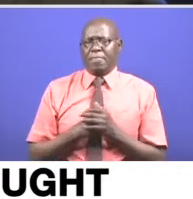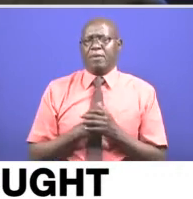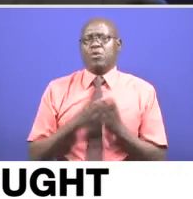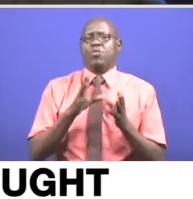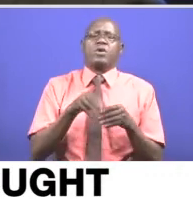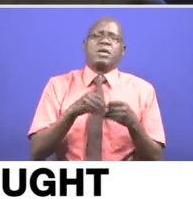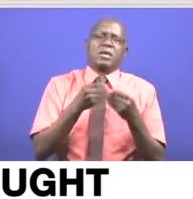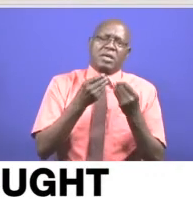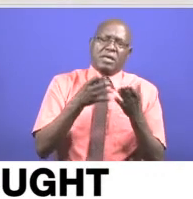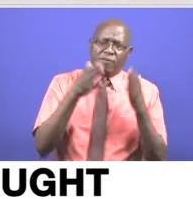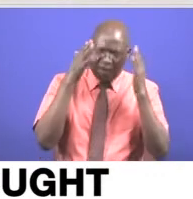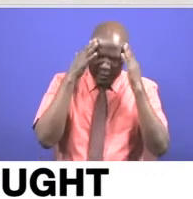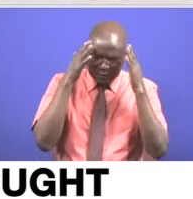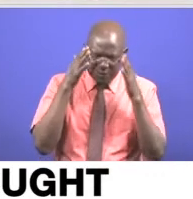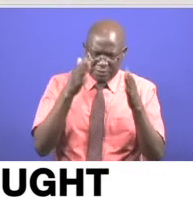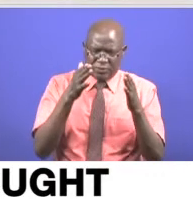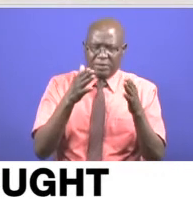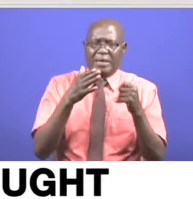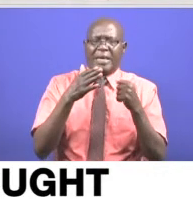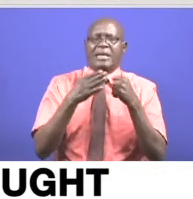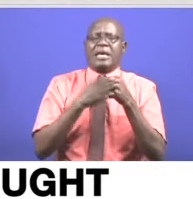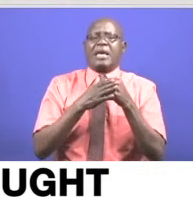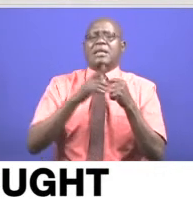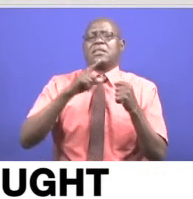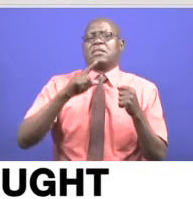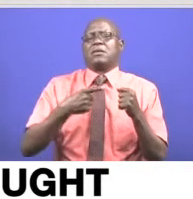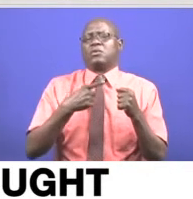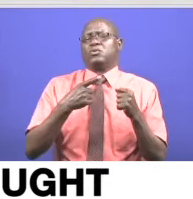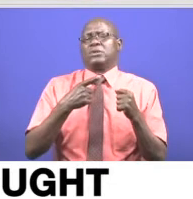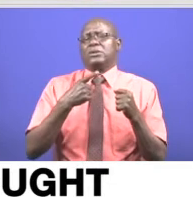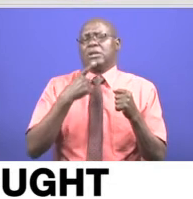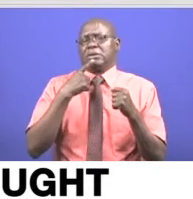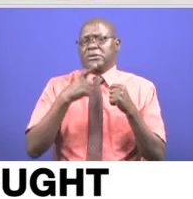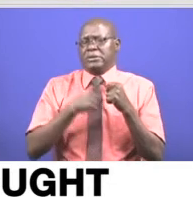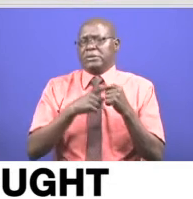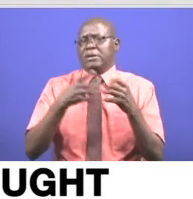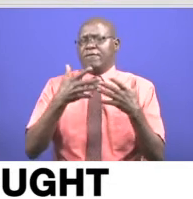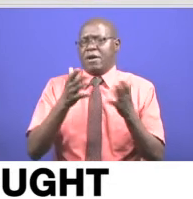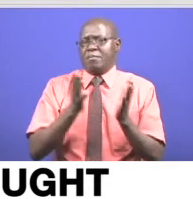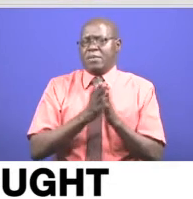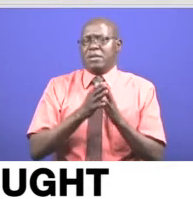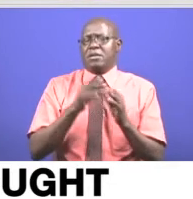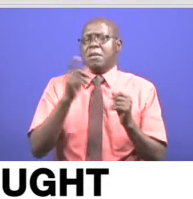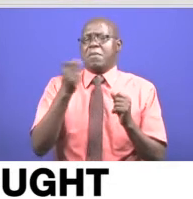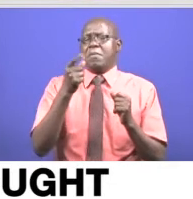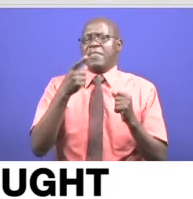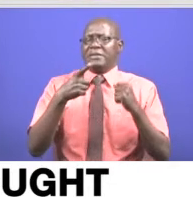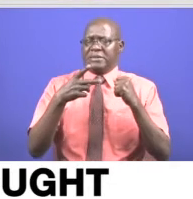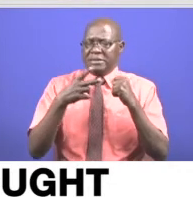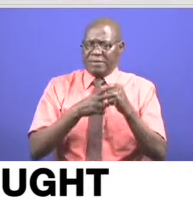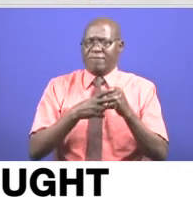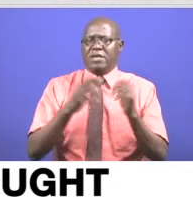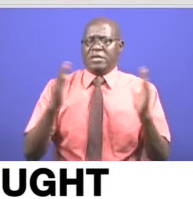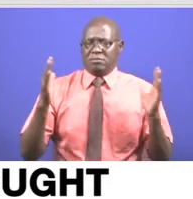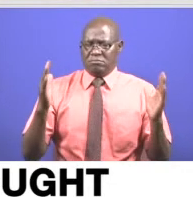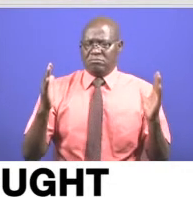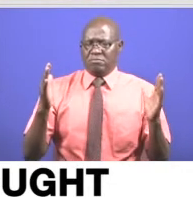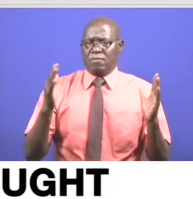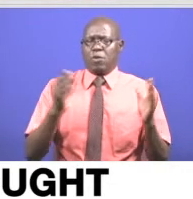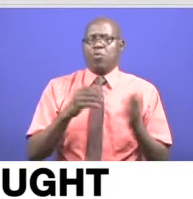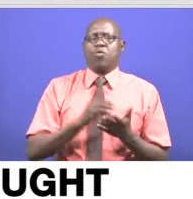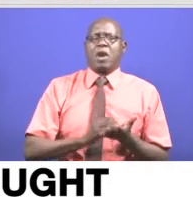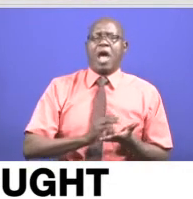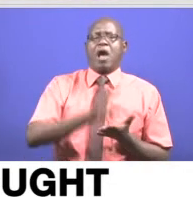give attention to 9,600 families for 7 months. We will be doing cash